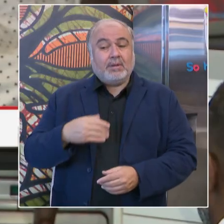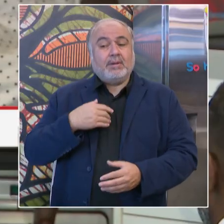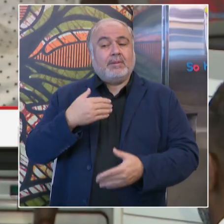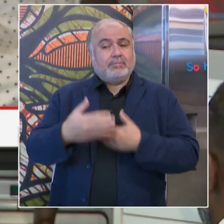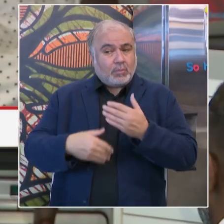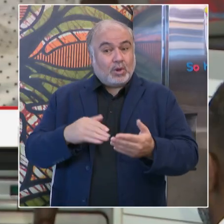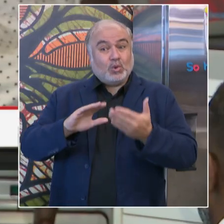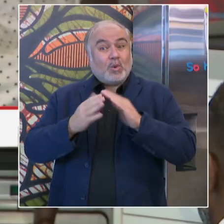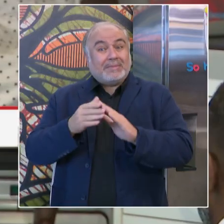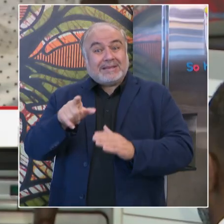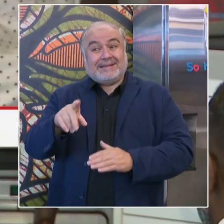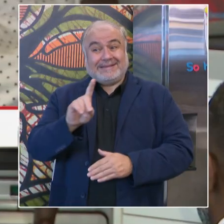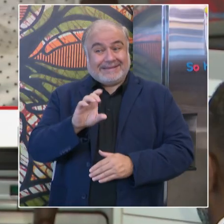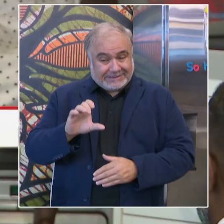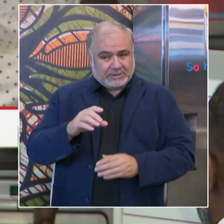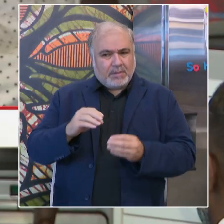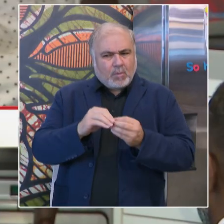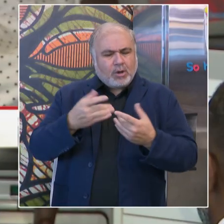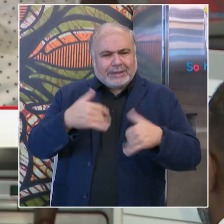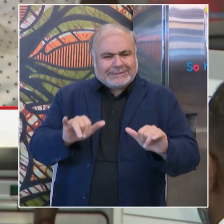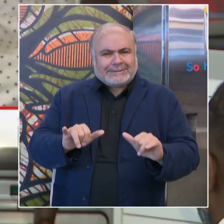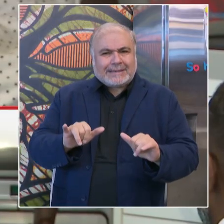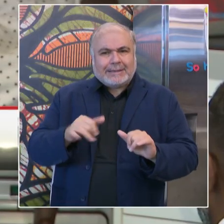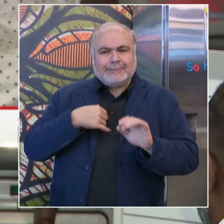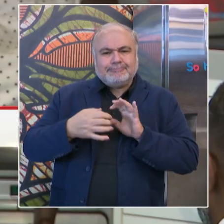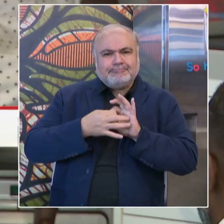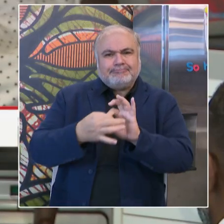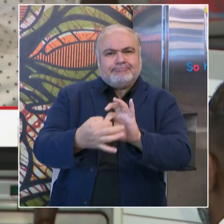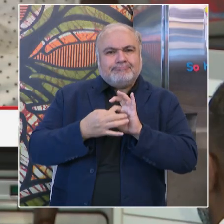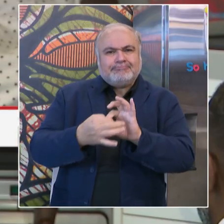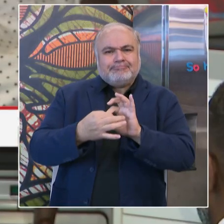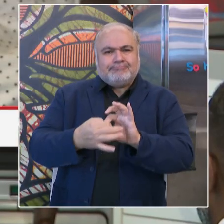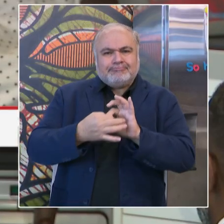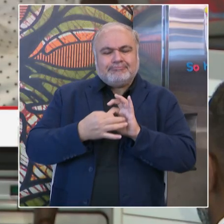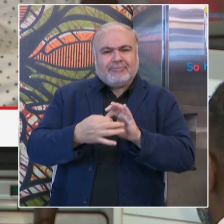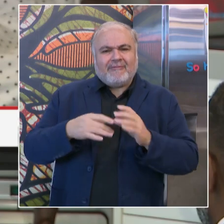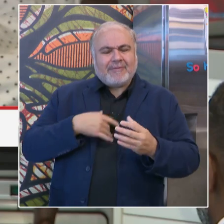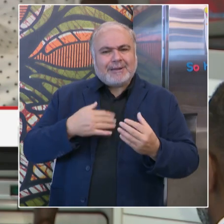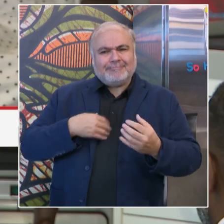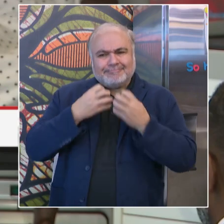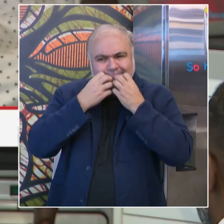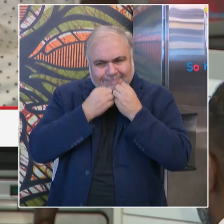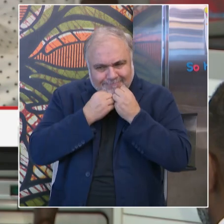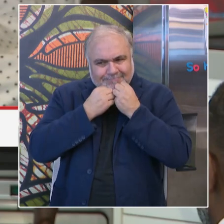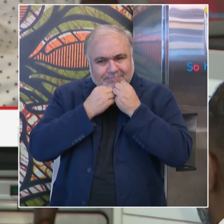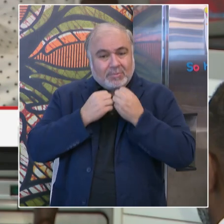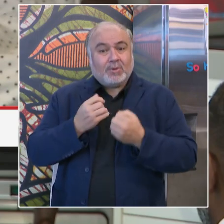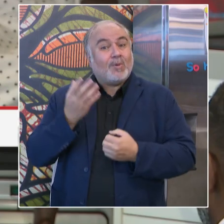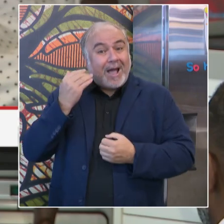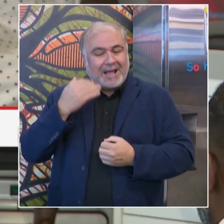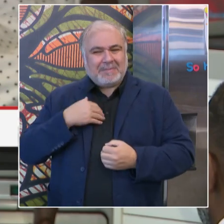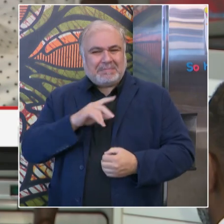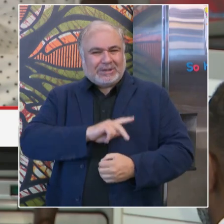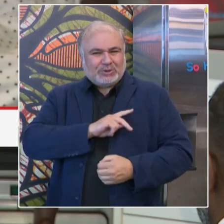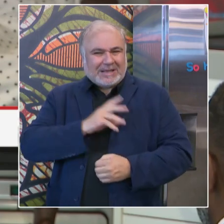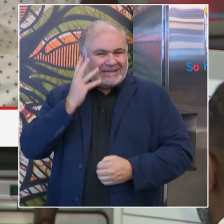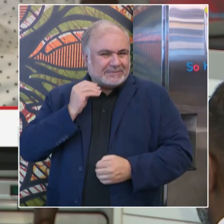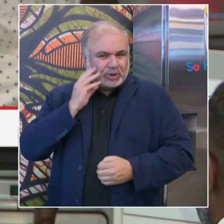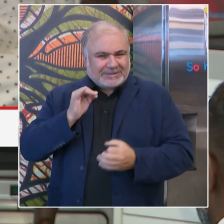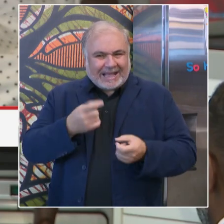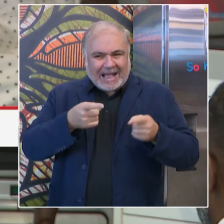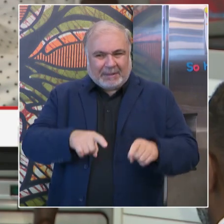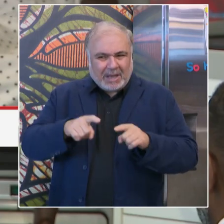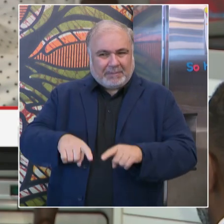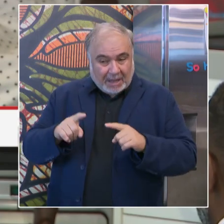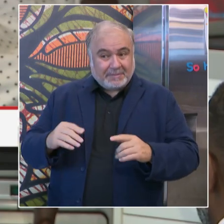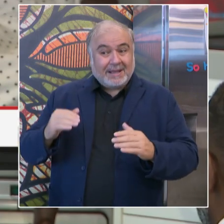because I've lived that journey. And I know what it means when the adults in your city believe in you and invest in